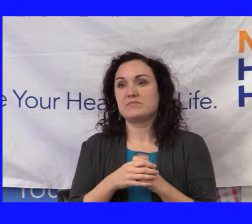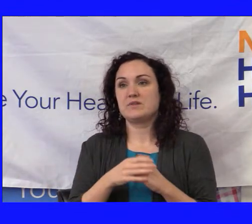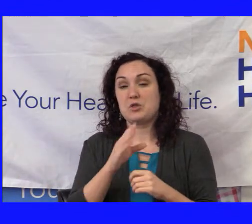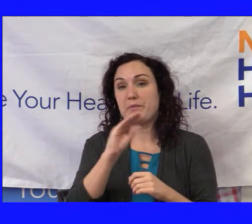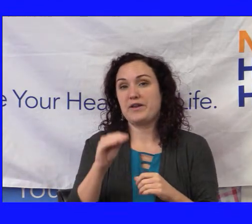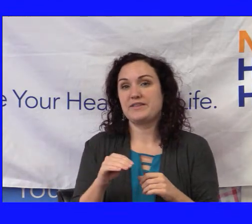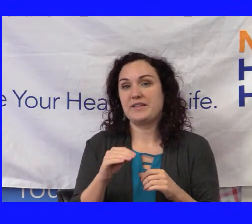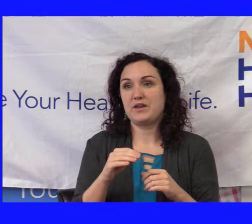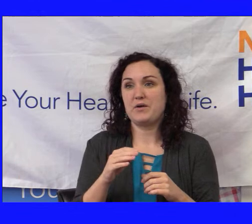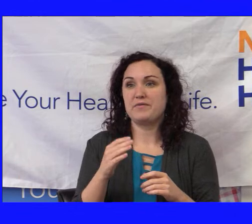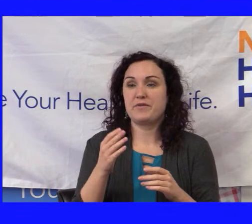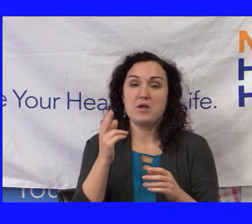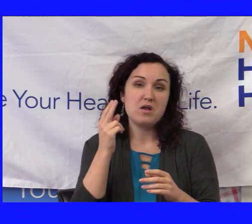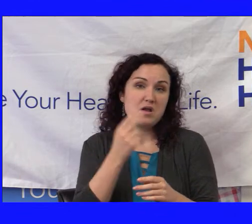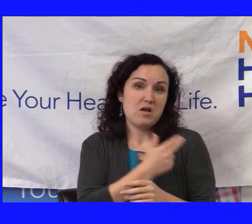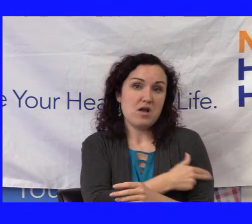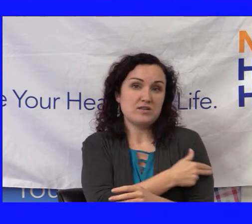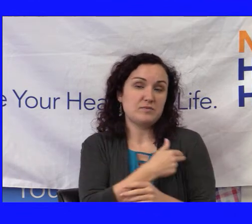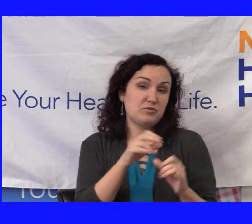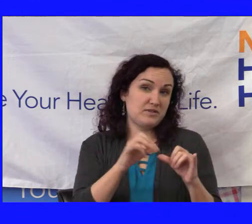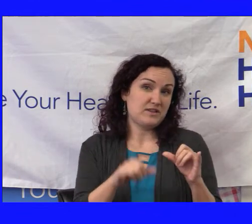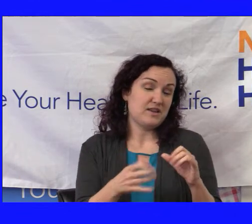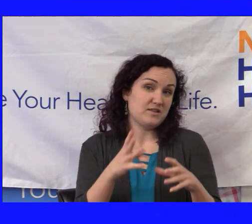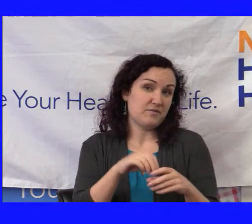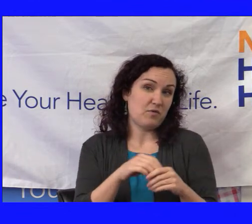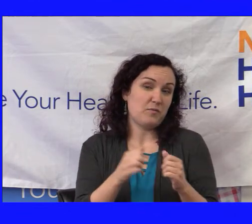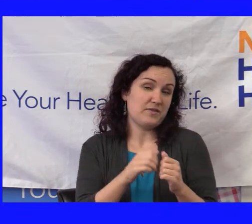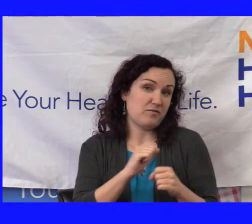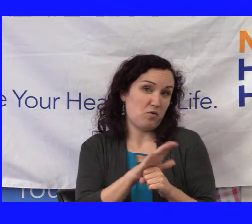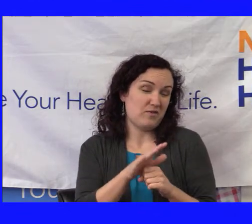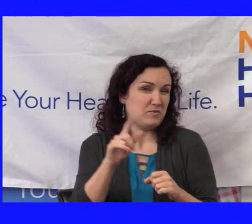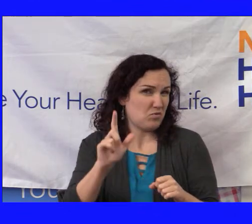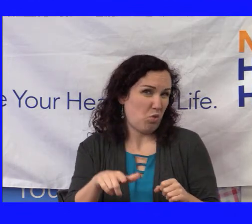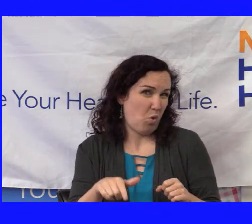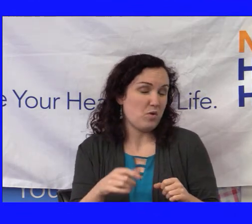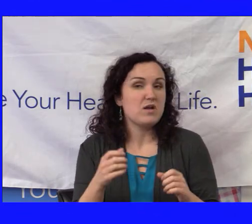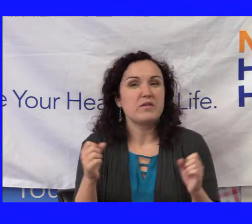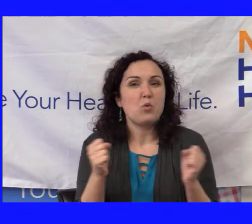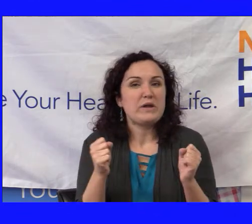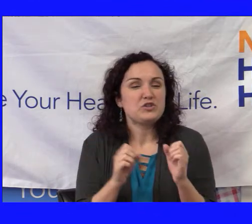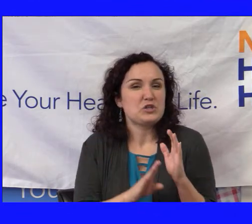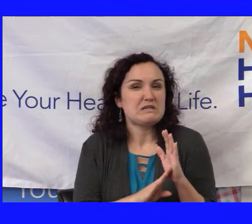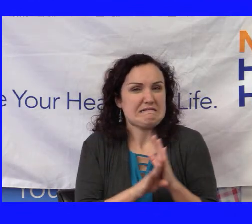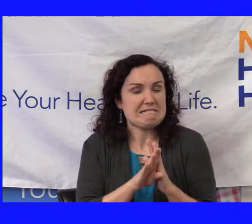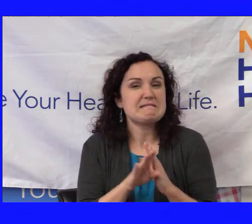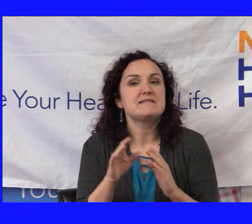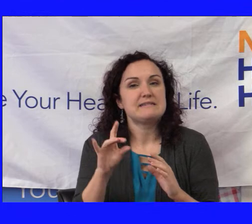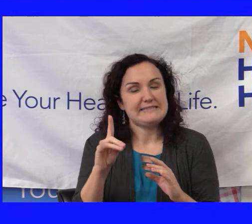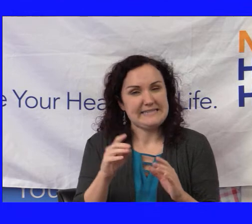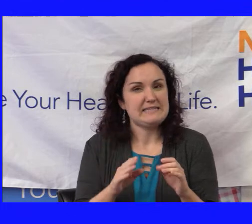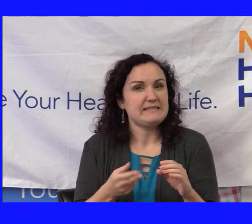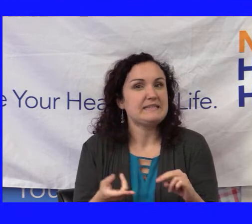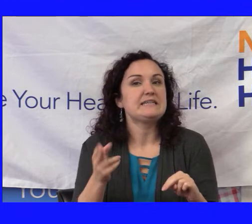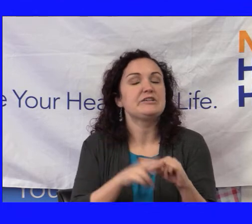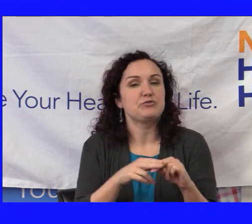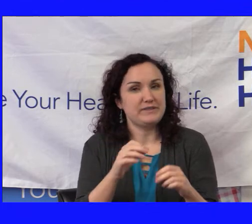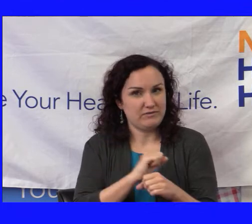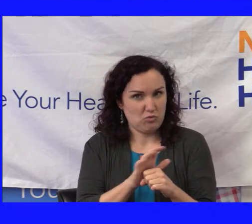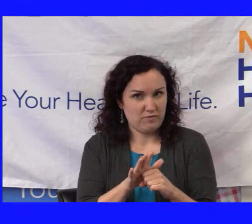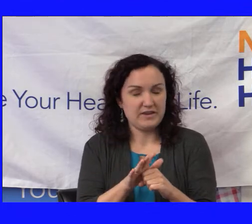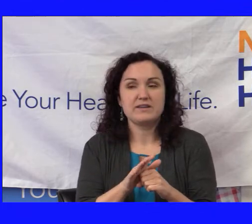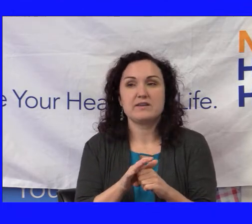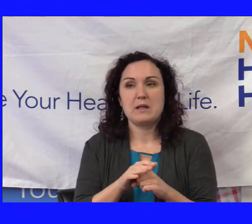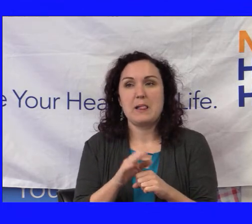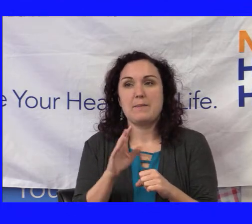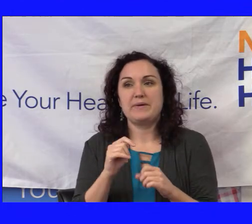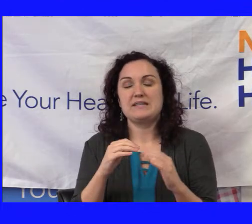beds was quite low. It inched up as the winter surge came in, but again, always remaining